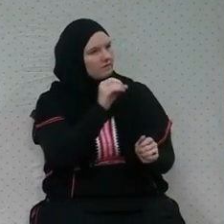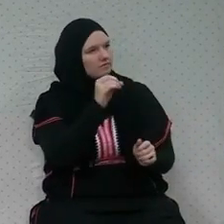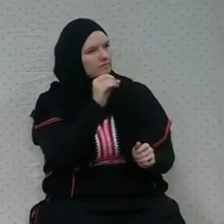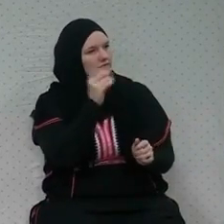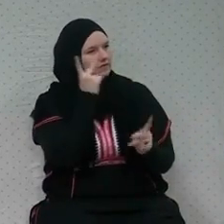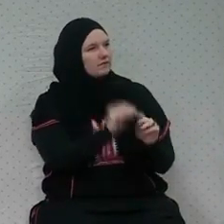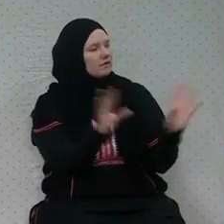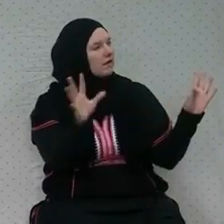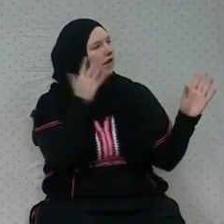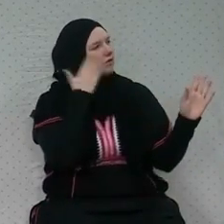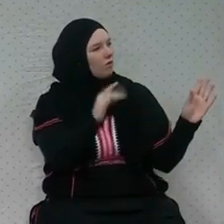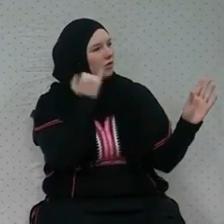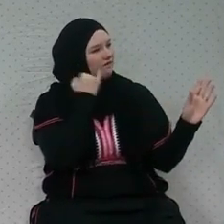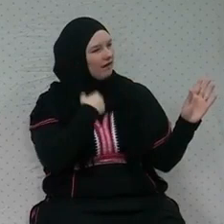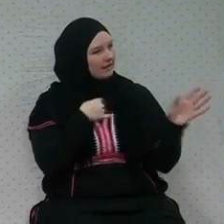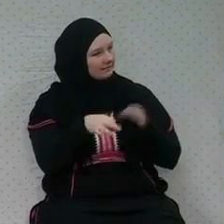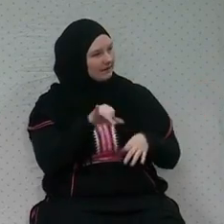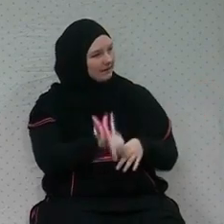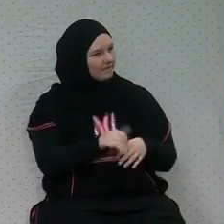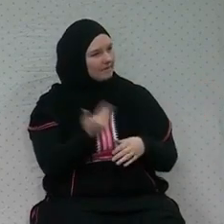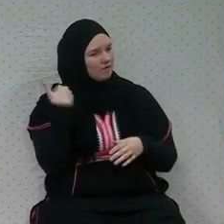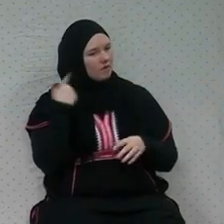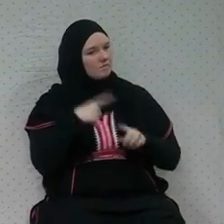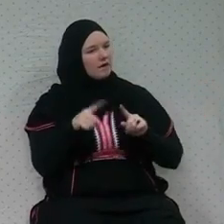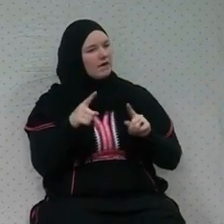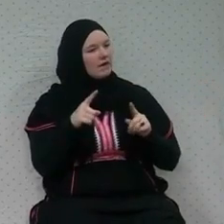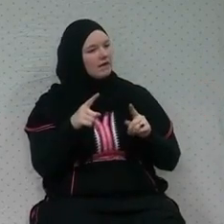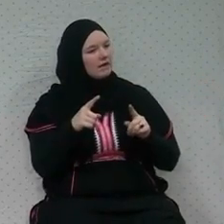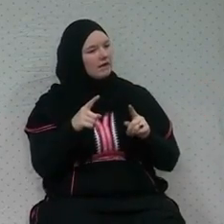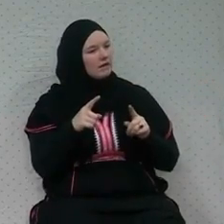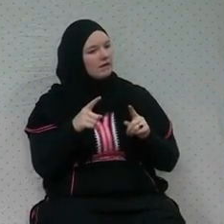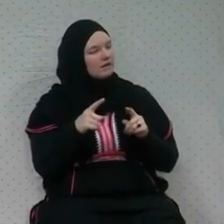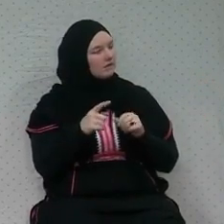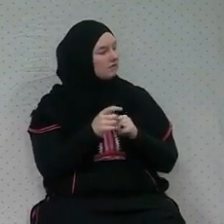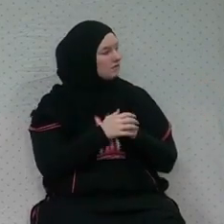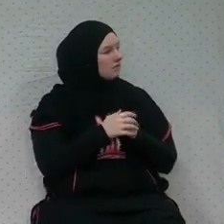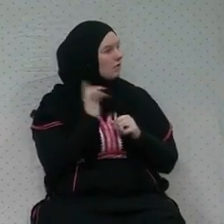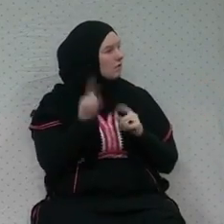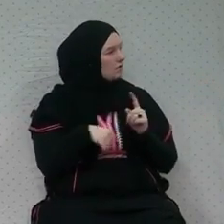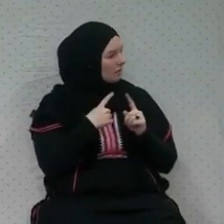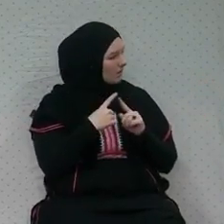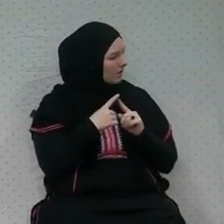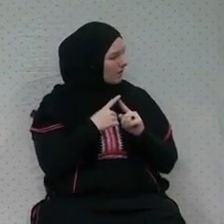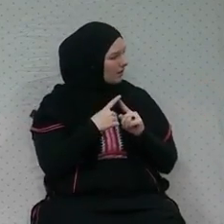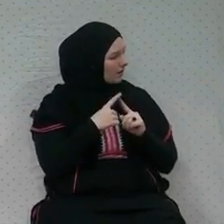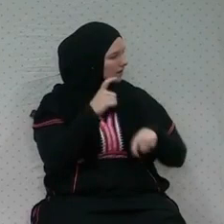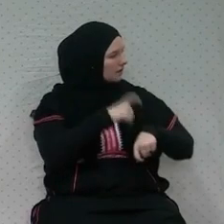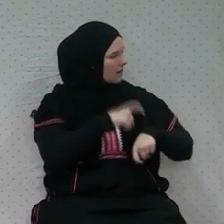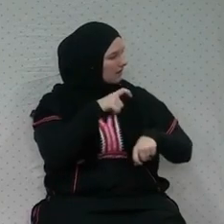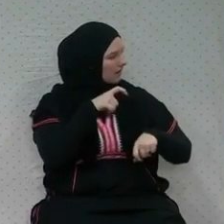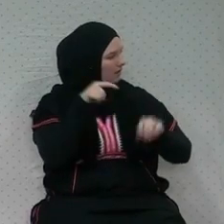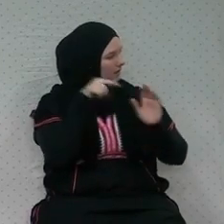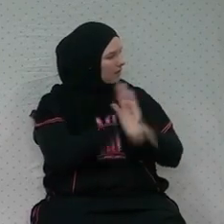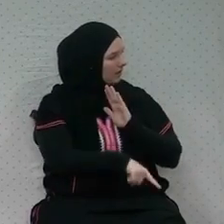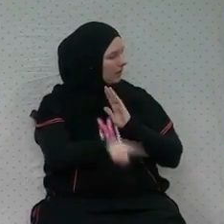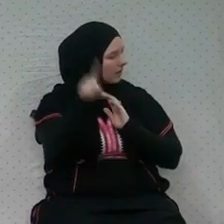I don't know if I explained this before, but it doesn't matter to repeat it. When it came to killing, Allah subhanahu wa ta'ala says,